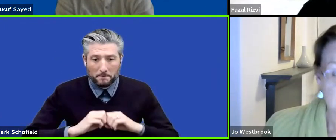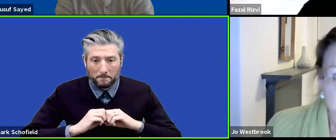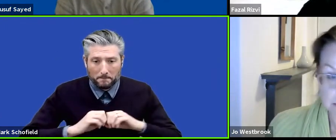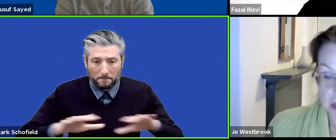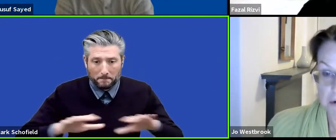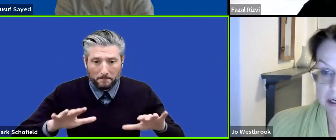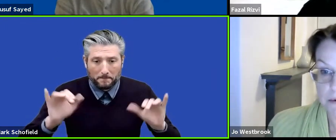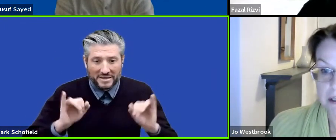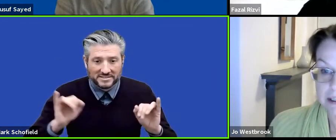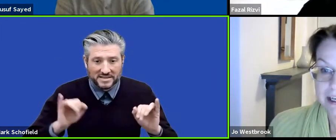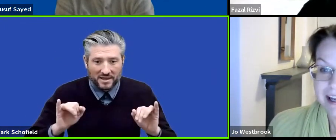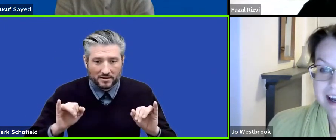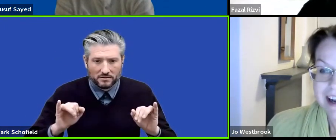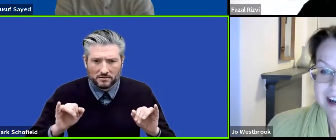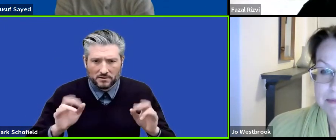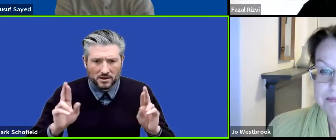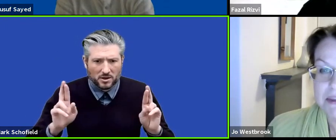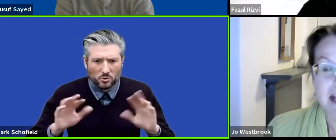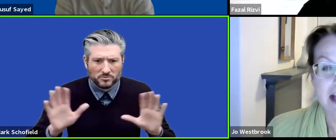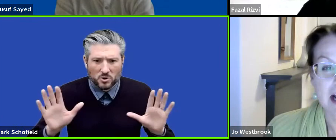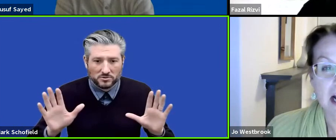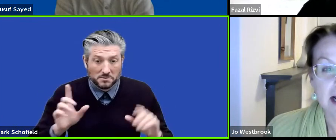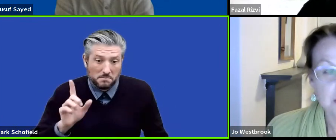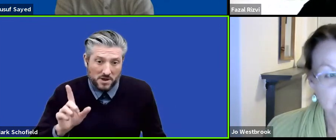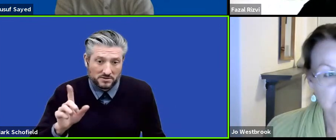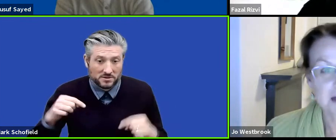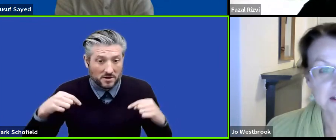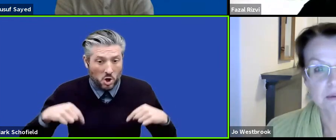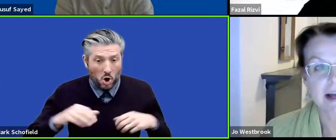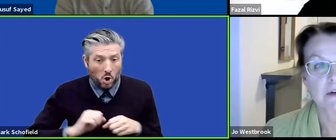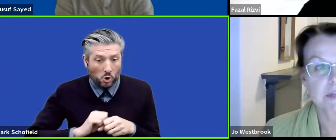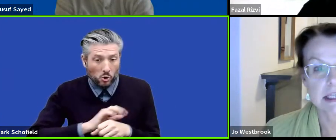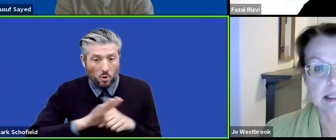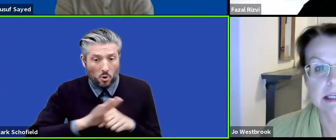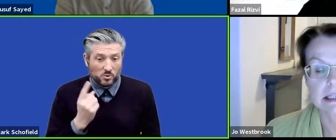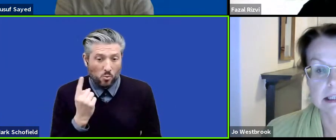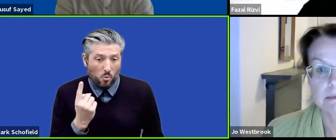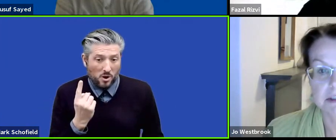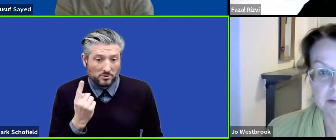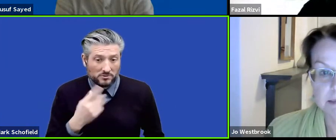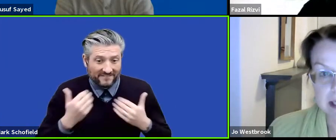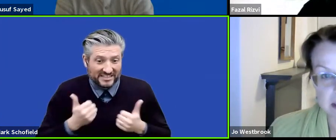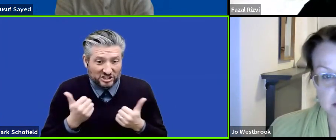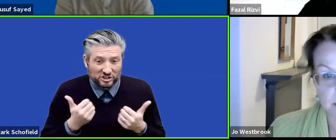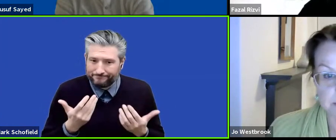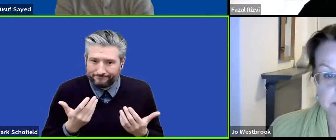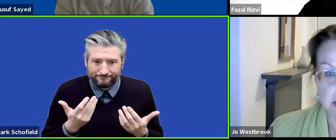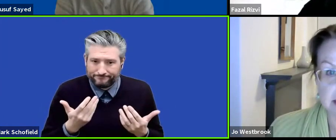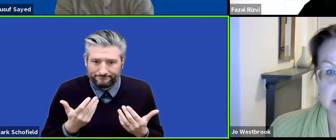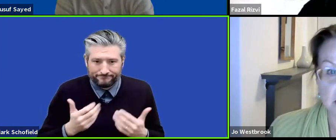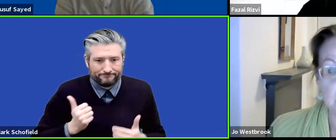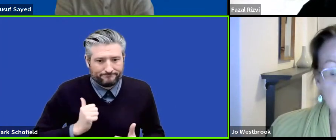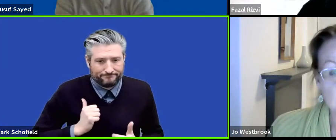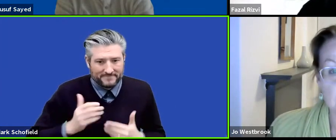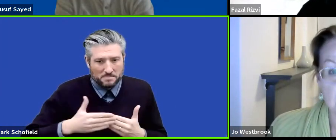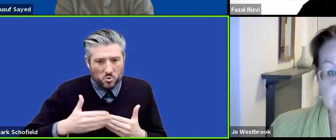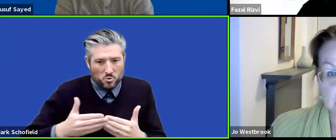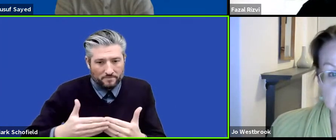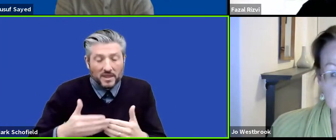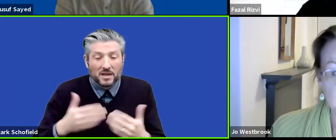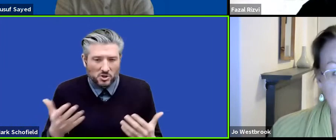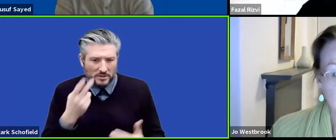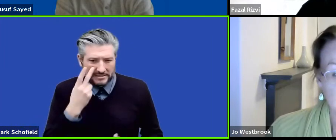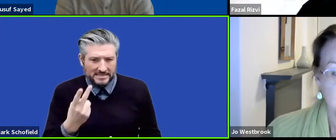supposed to be the only one. And you can find all that on the Sussex Development Lectures website. So thank you